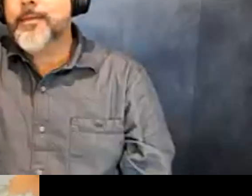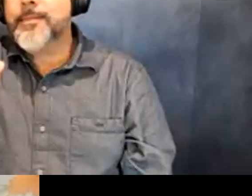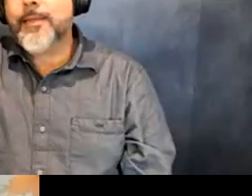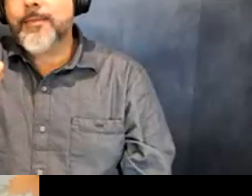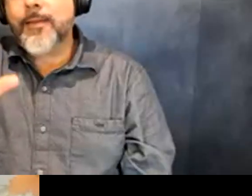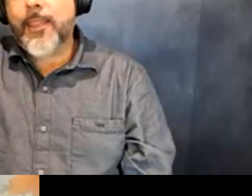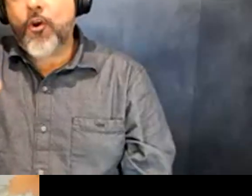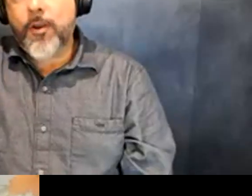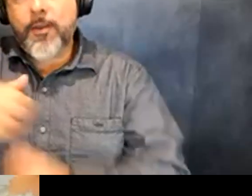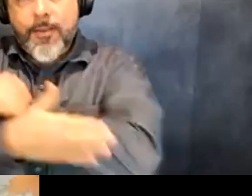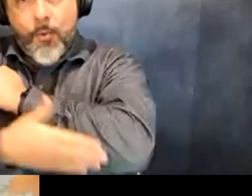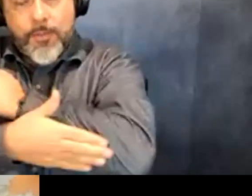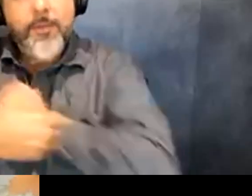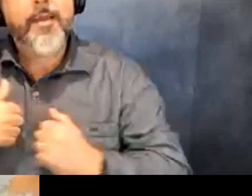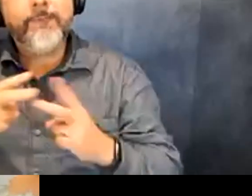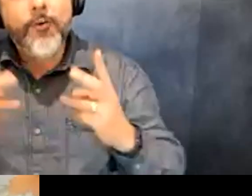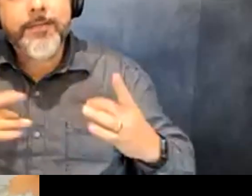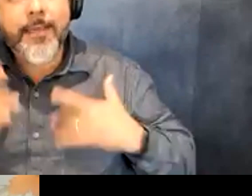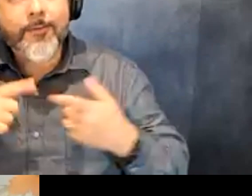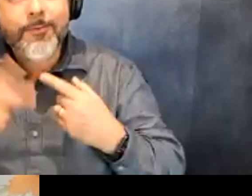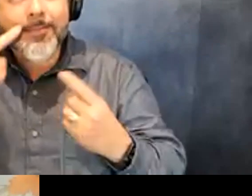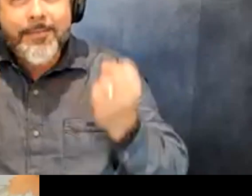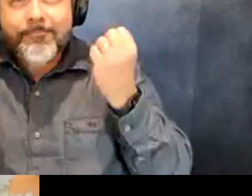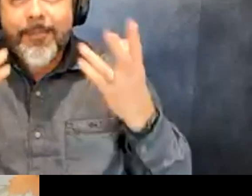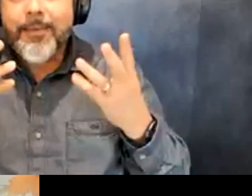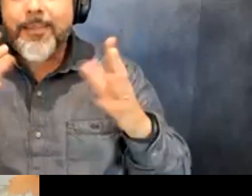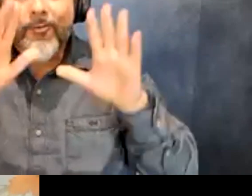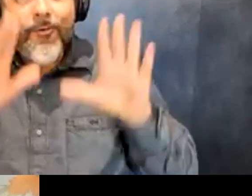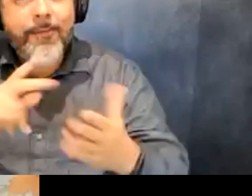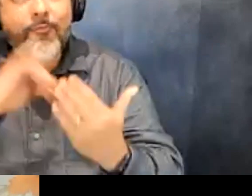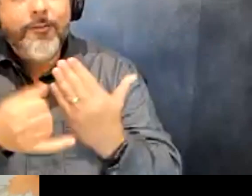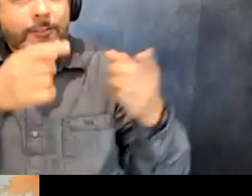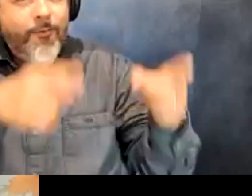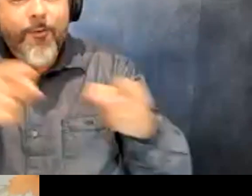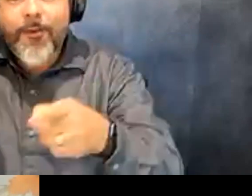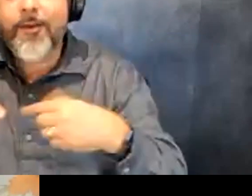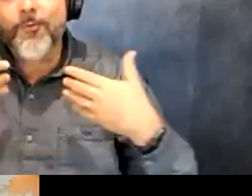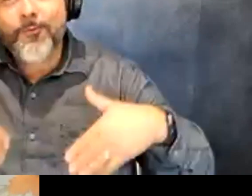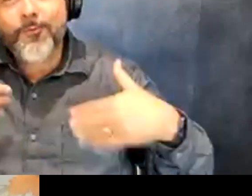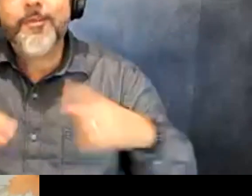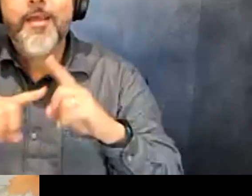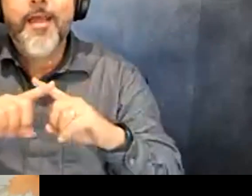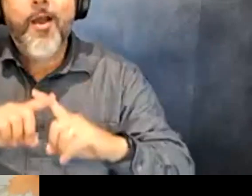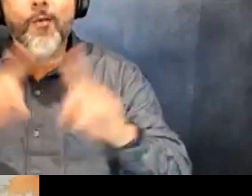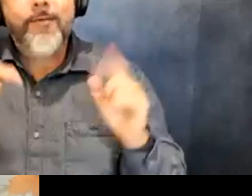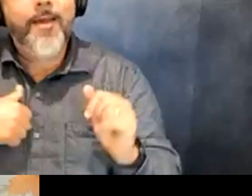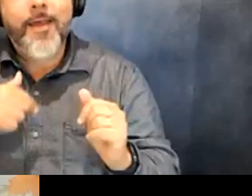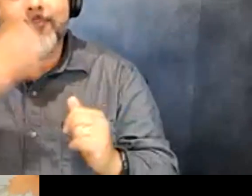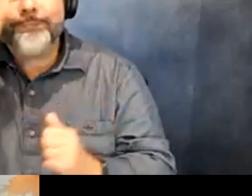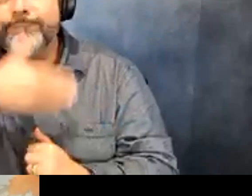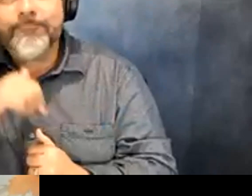to, I'm very excited to see so many great projects going on that. However, I did not see Section